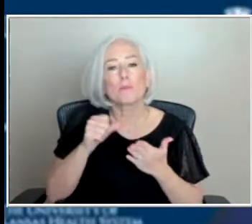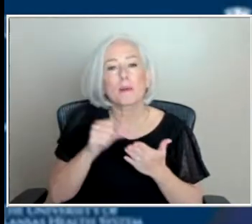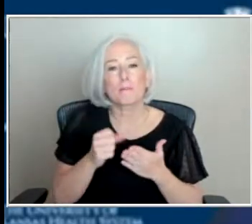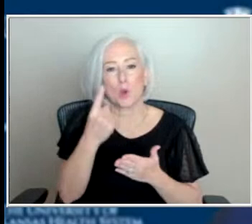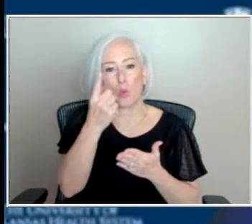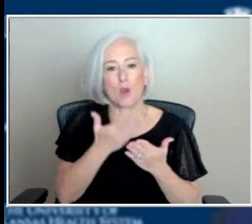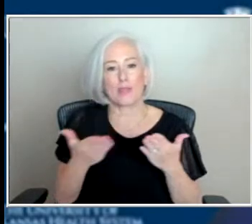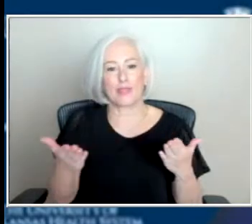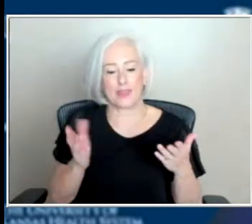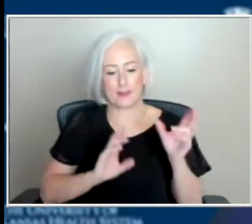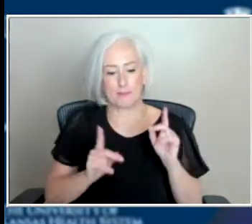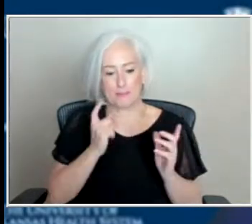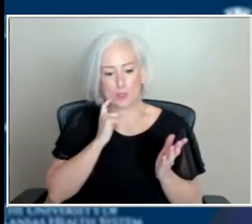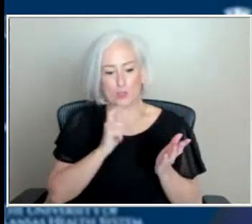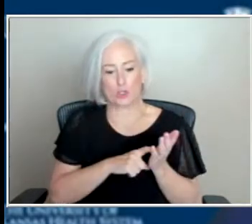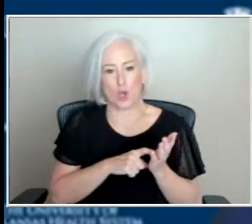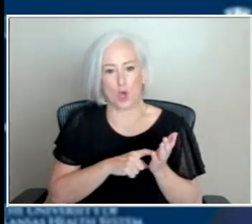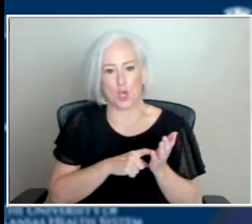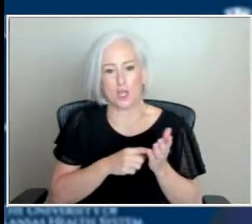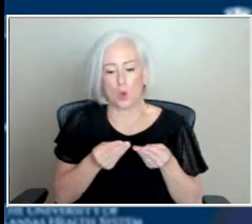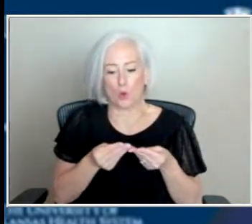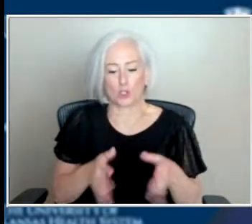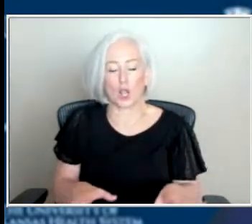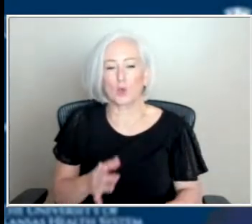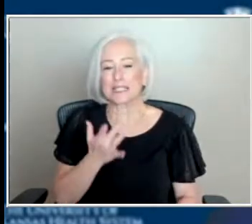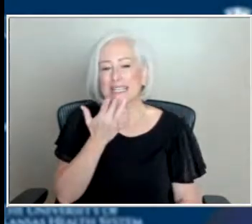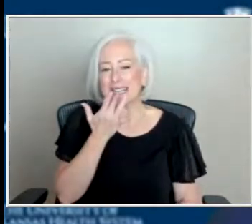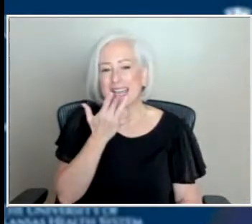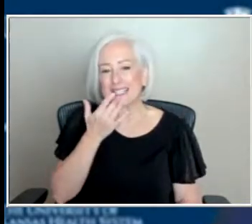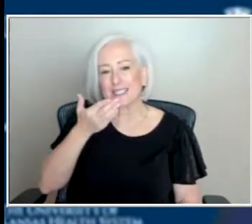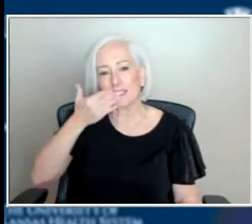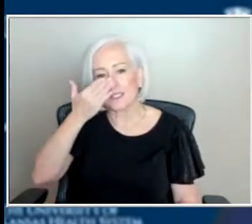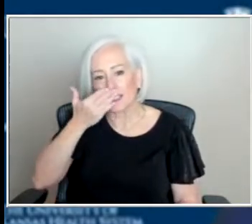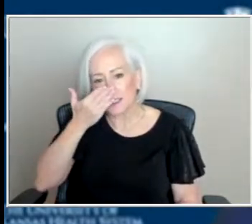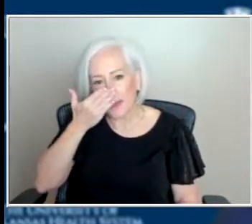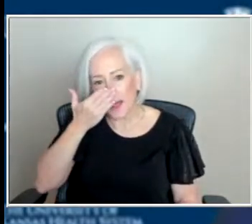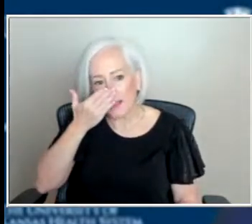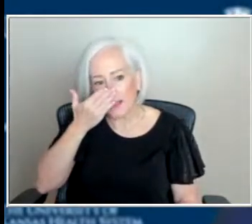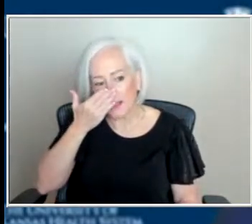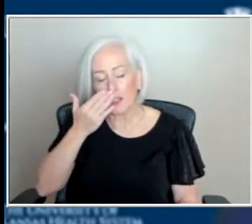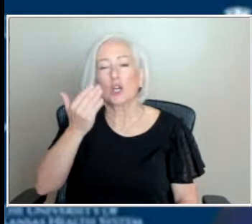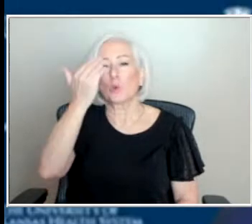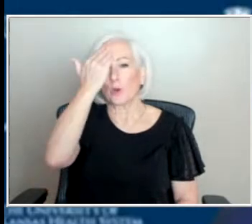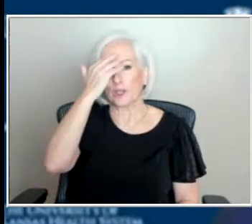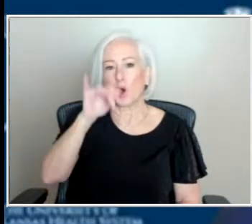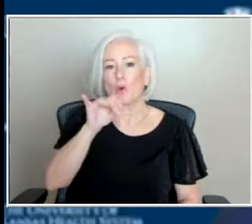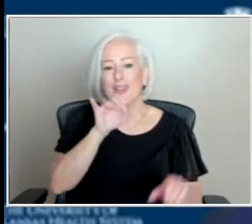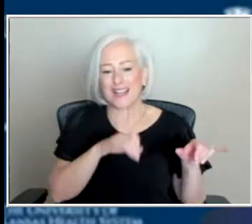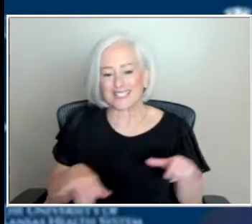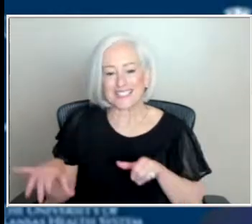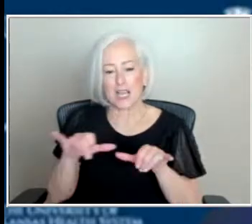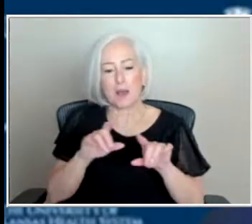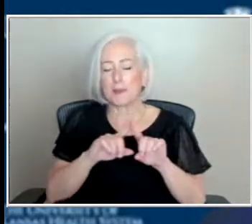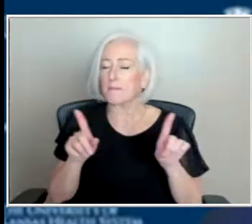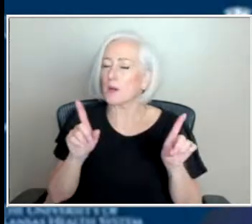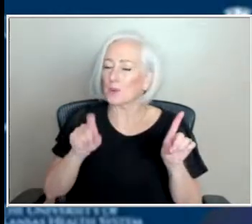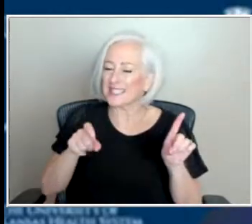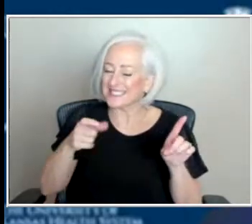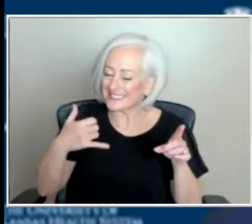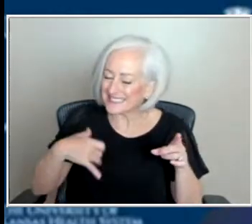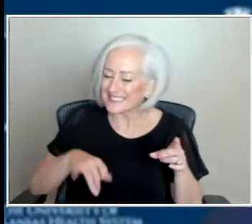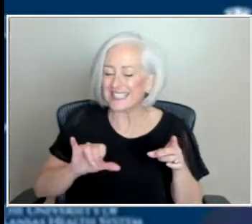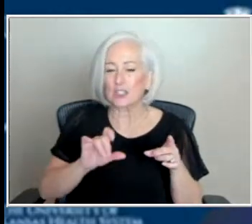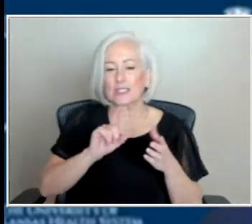things that came up initially was loss of taste and smell. And we know that is a common symptom. So it still needs to be investigated. But again, there are